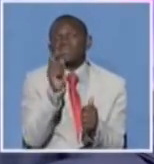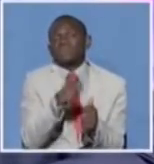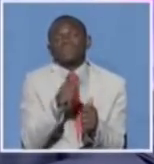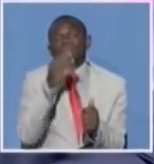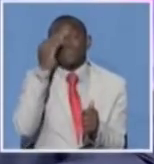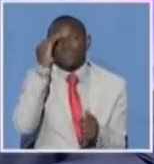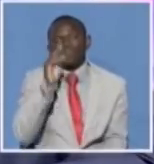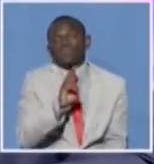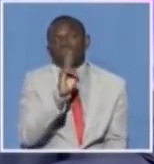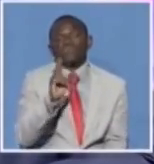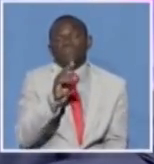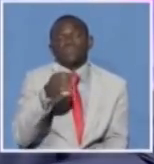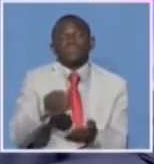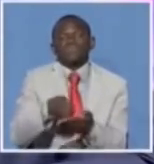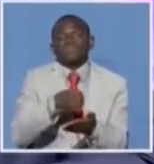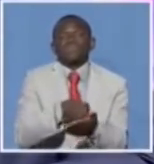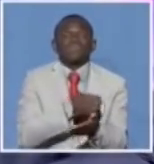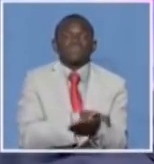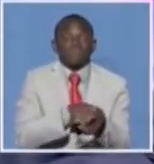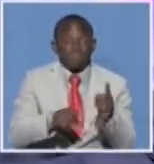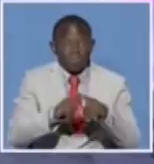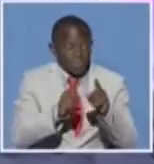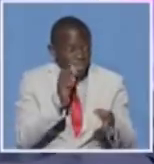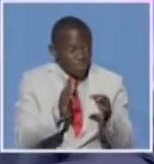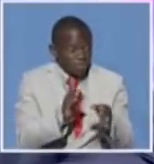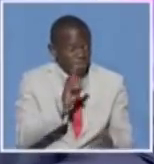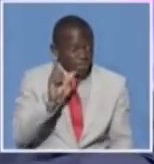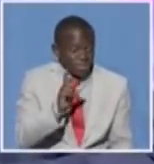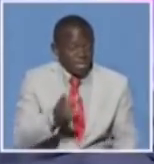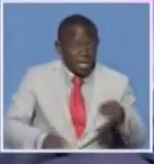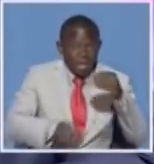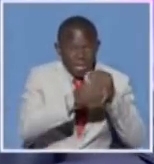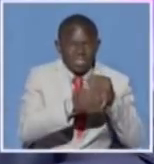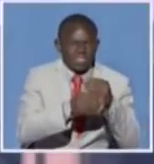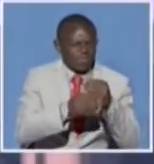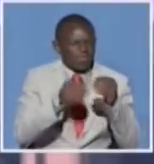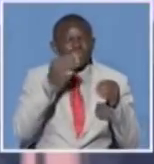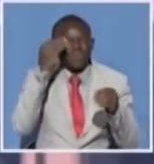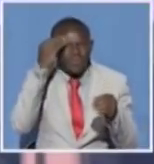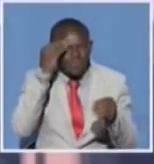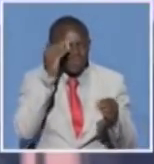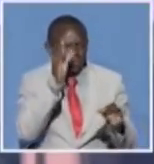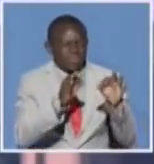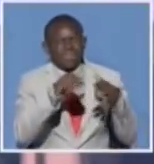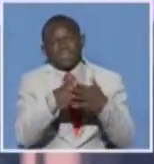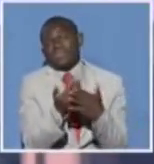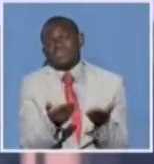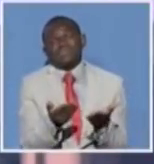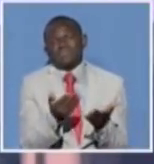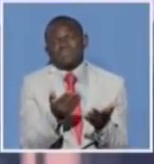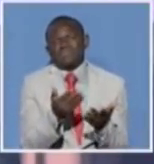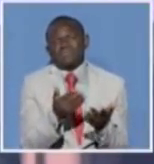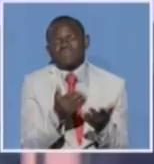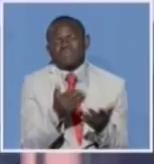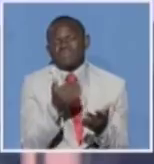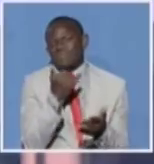fully understand what has transpired because of the leakages, then it's very unfortunate. And this is why we must address that